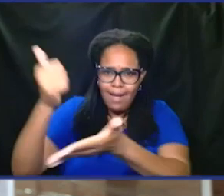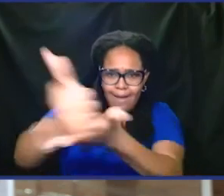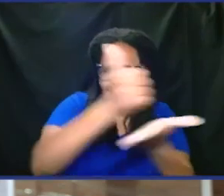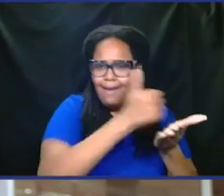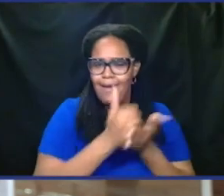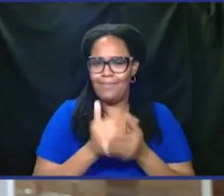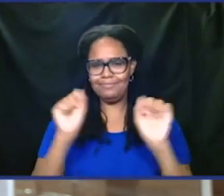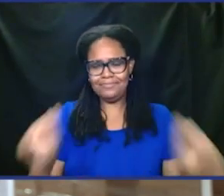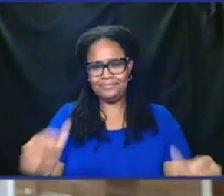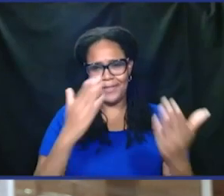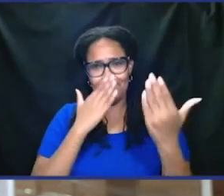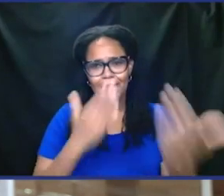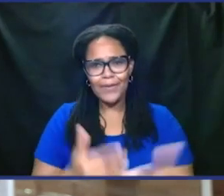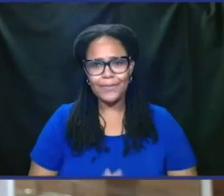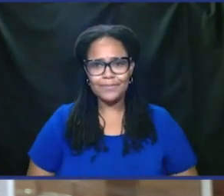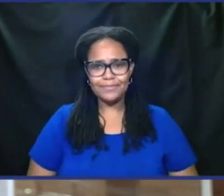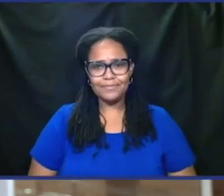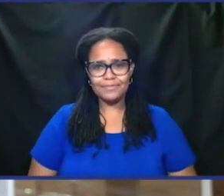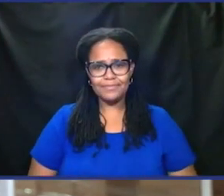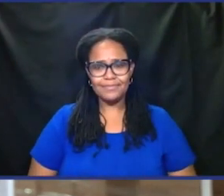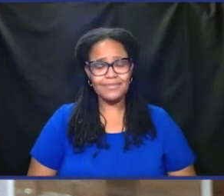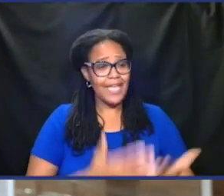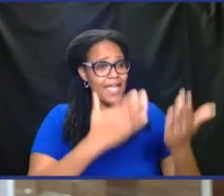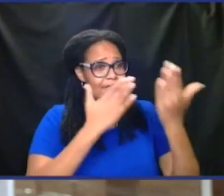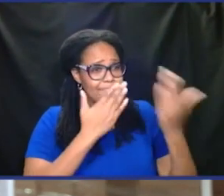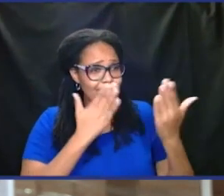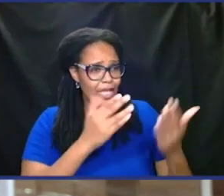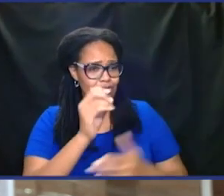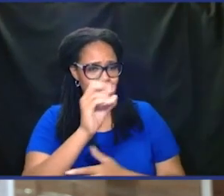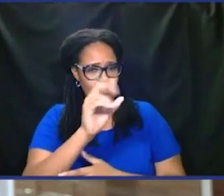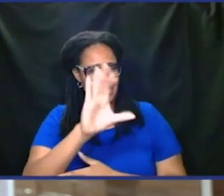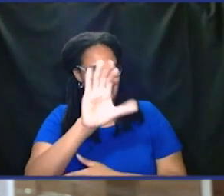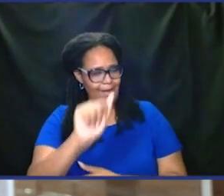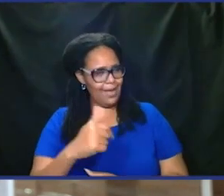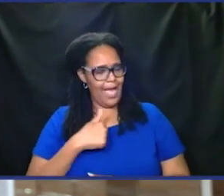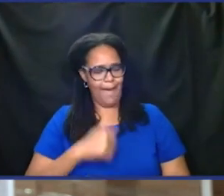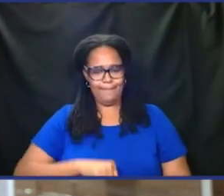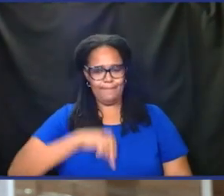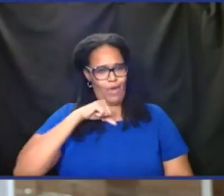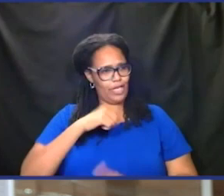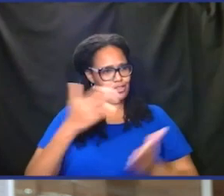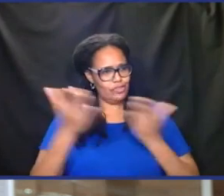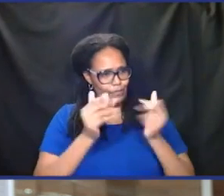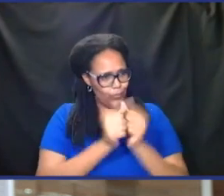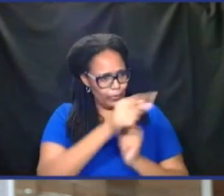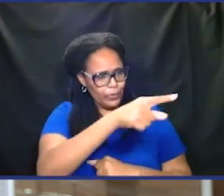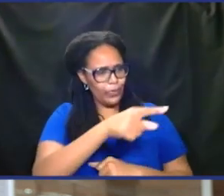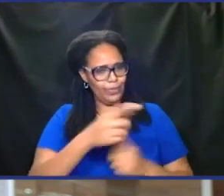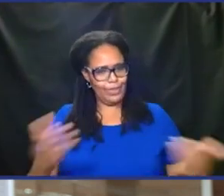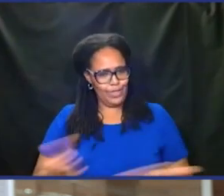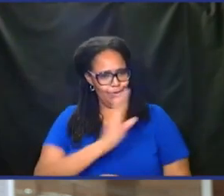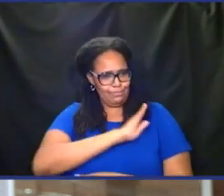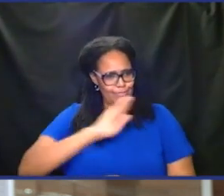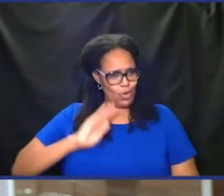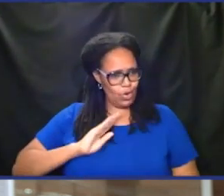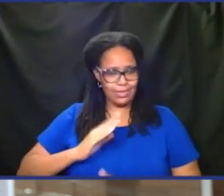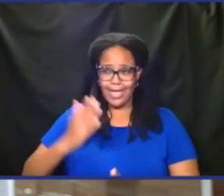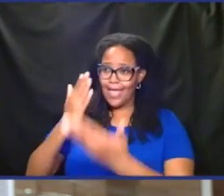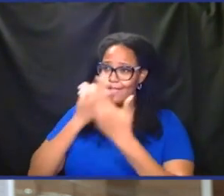Thank you, Erica. I am so proud to serve on this Americares board alongside you. And thank you, Jackie, for being my